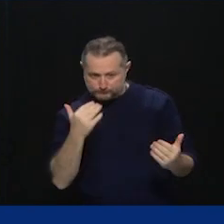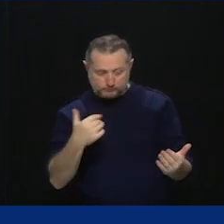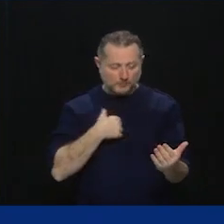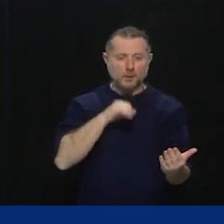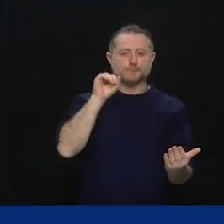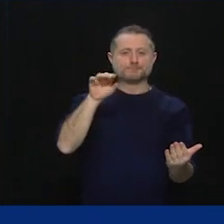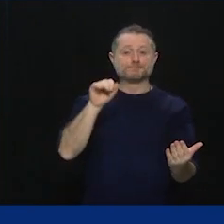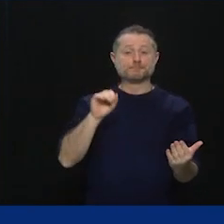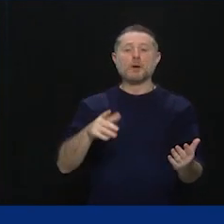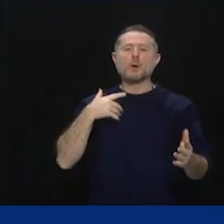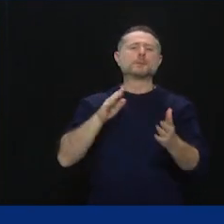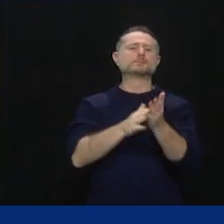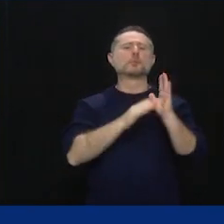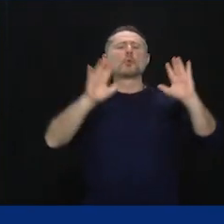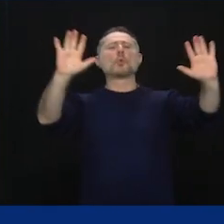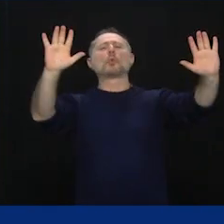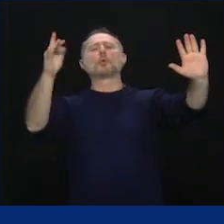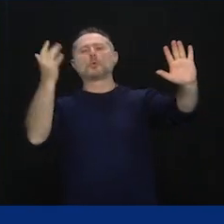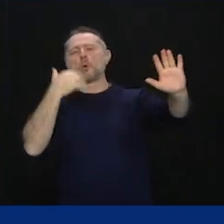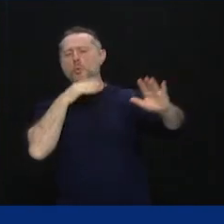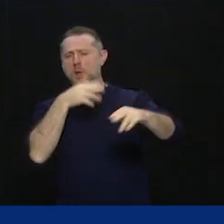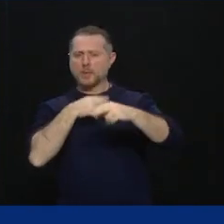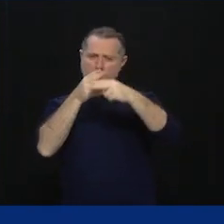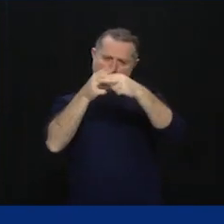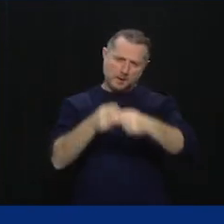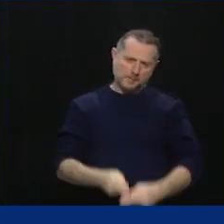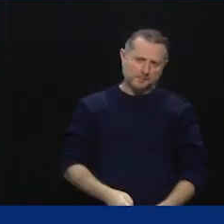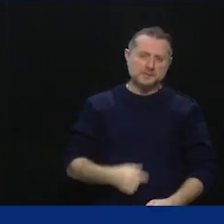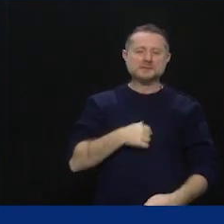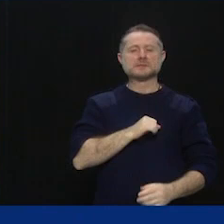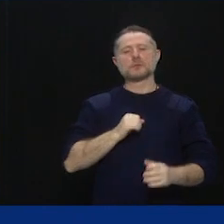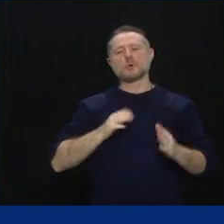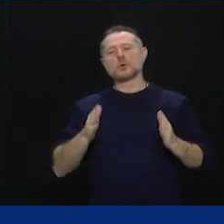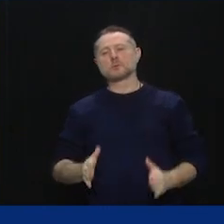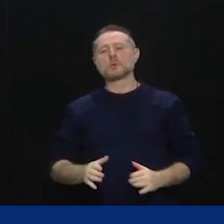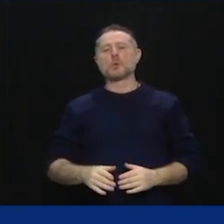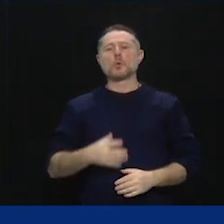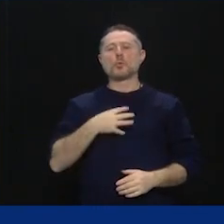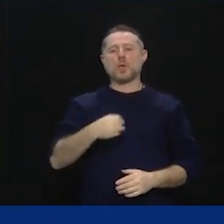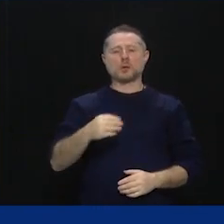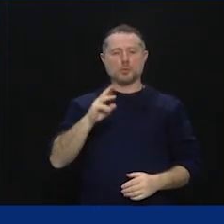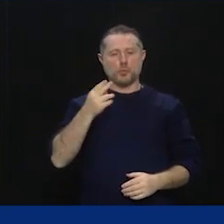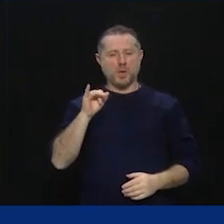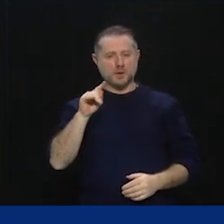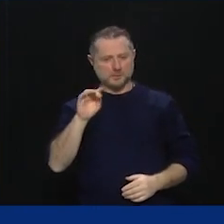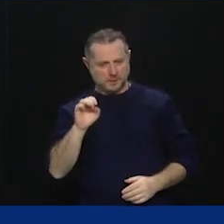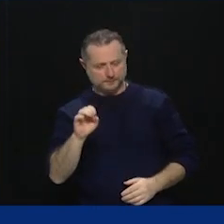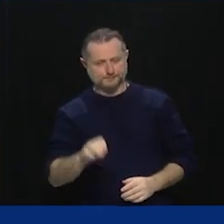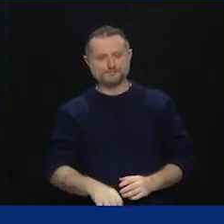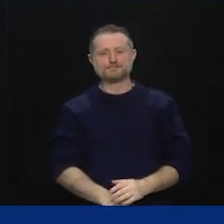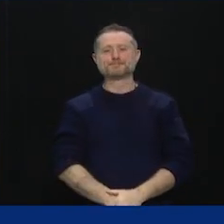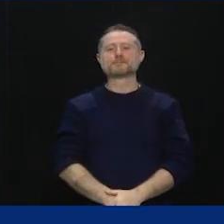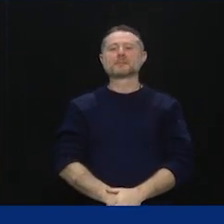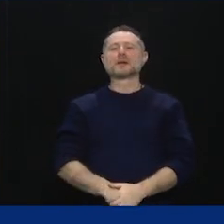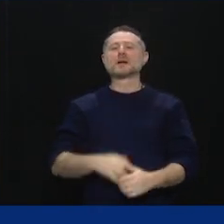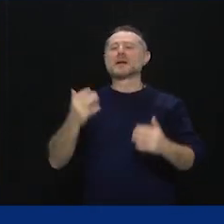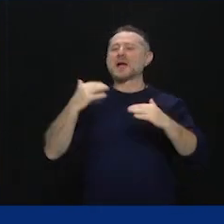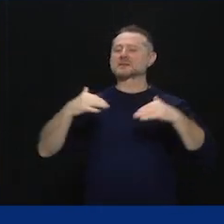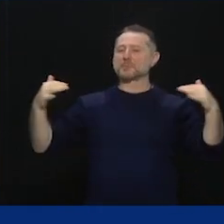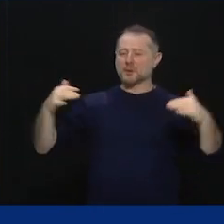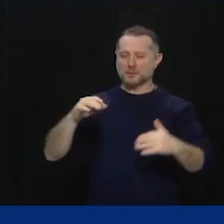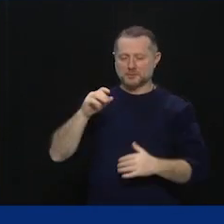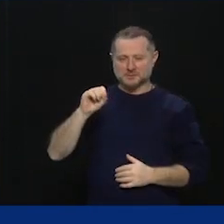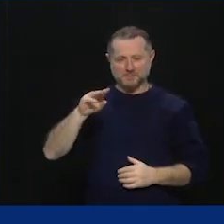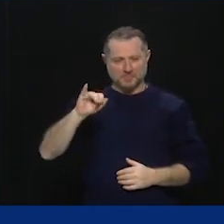list here. Senator Alexis White, Assemblyman Doug Smith, John Flanagan, formerly Senator